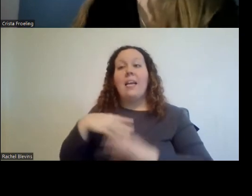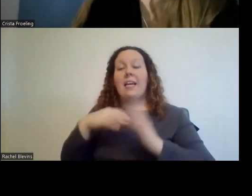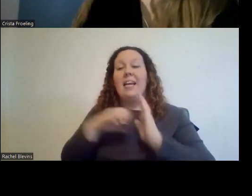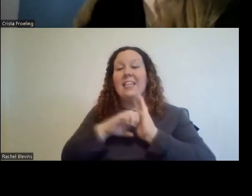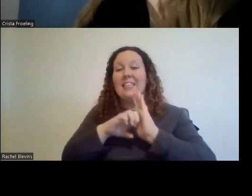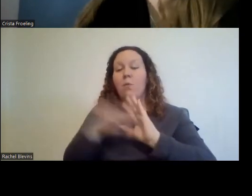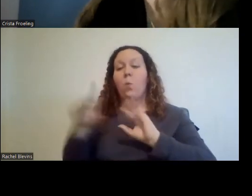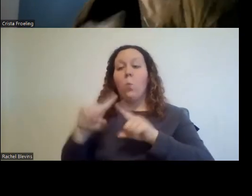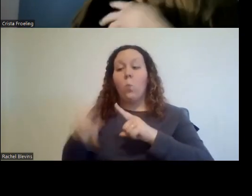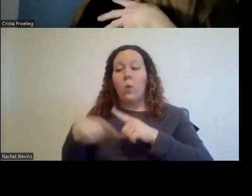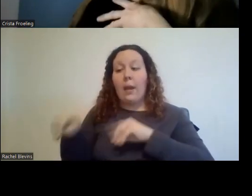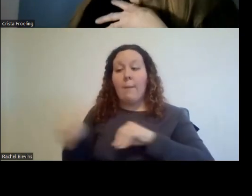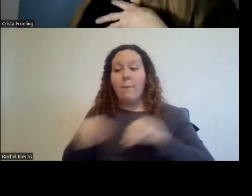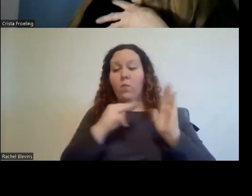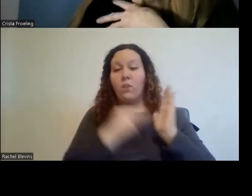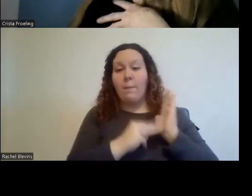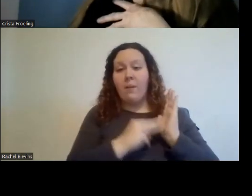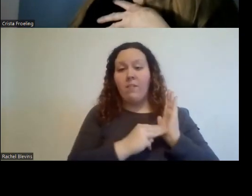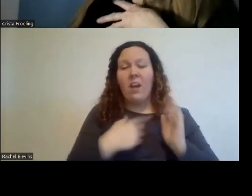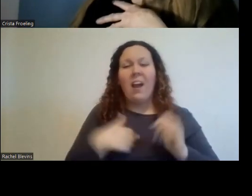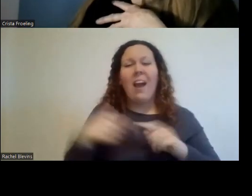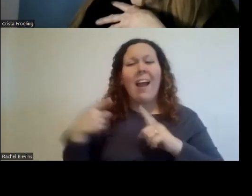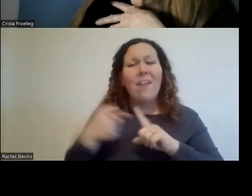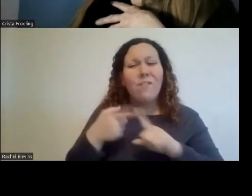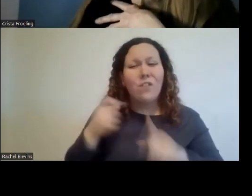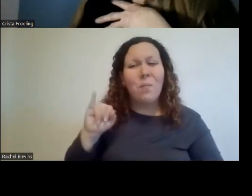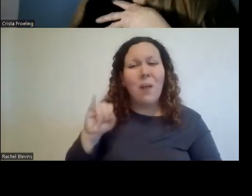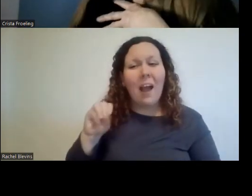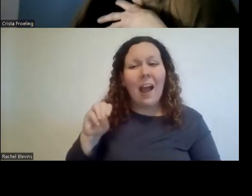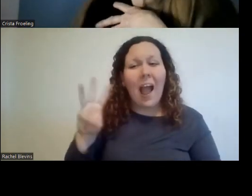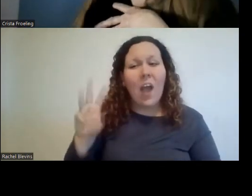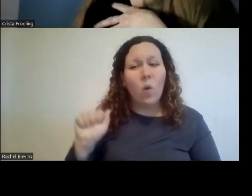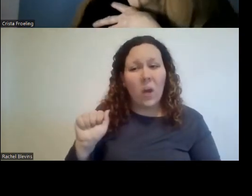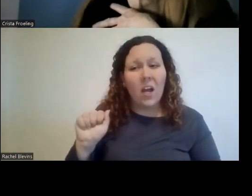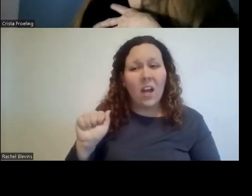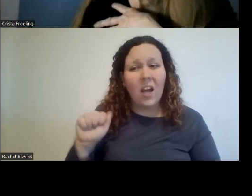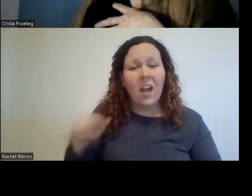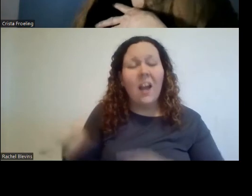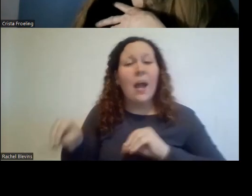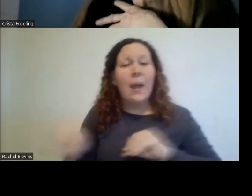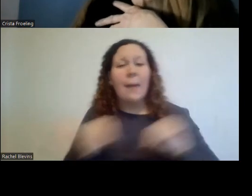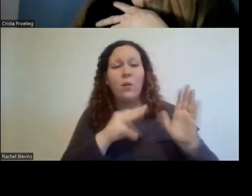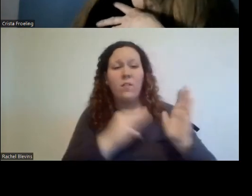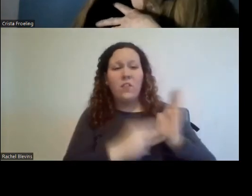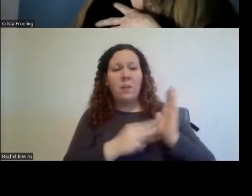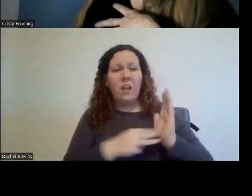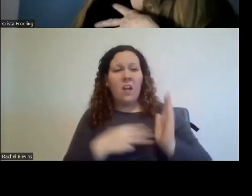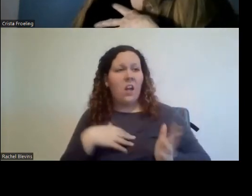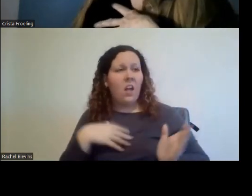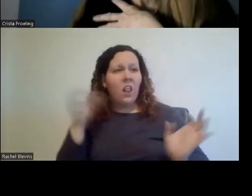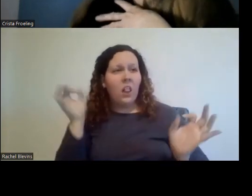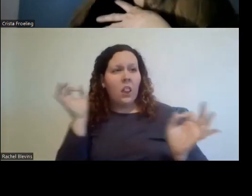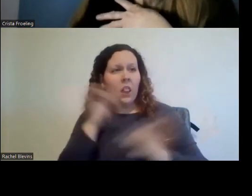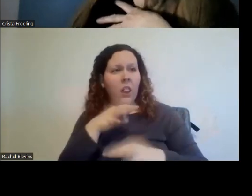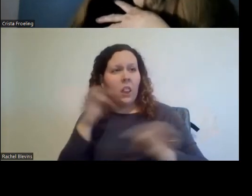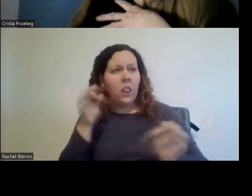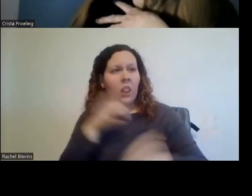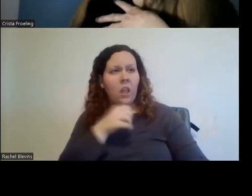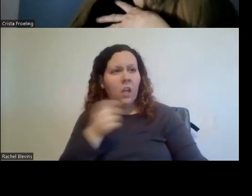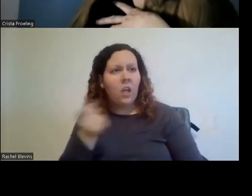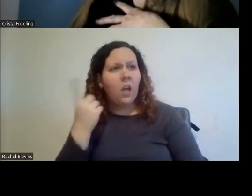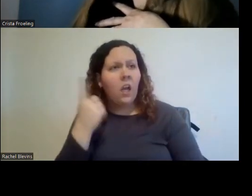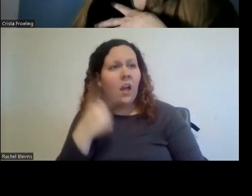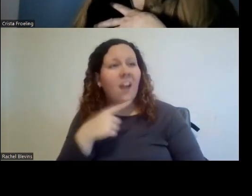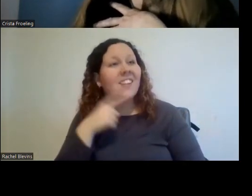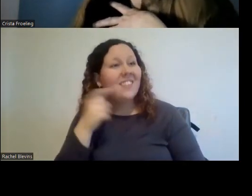did not understand, I'm from Iowa, the Midwest. I didn't understand a word anyone said for a week. I would just smile and